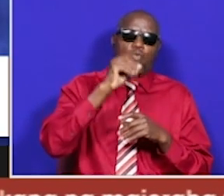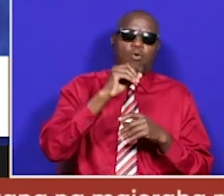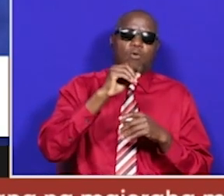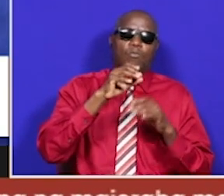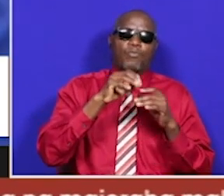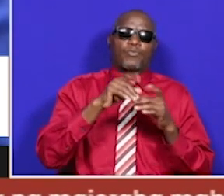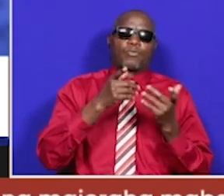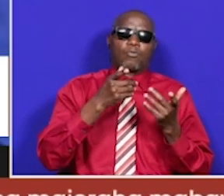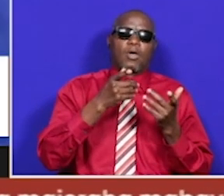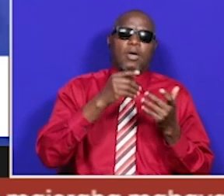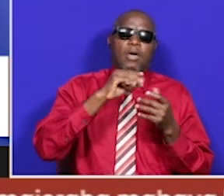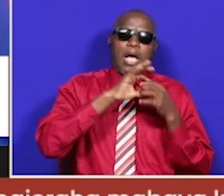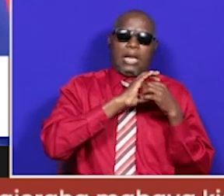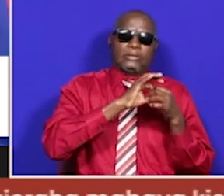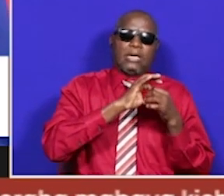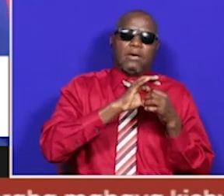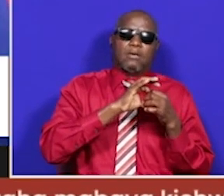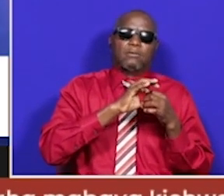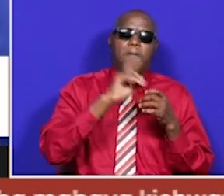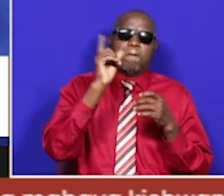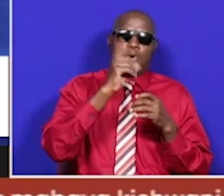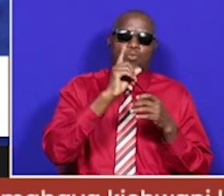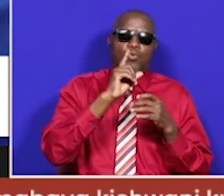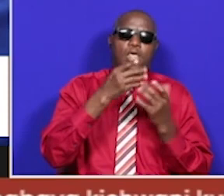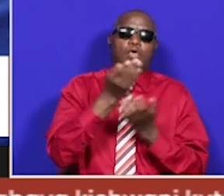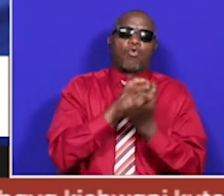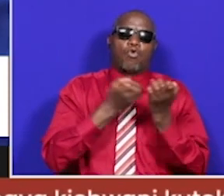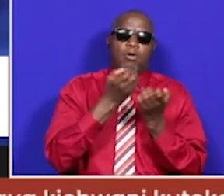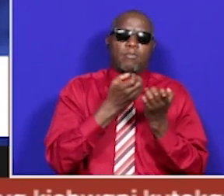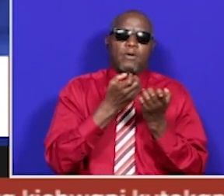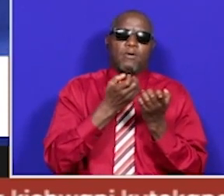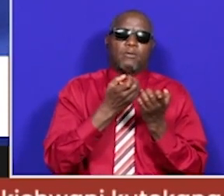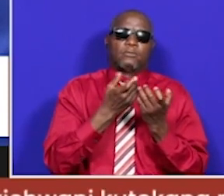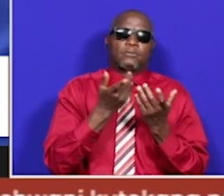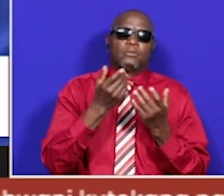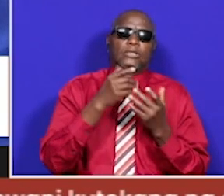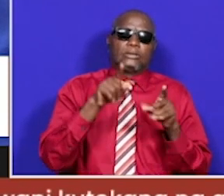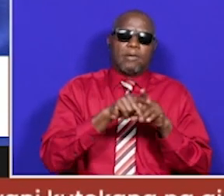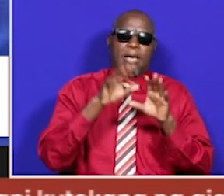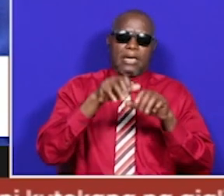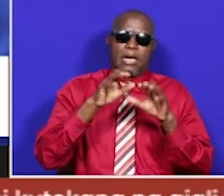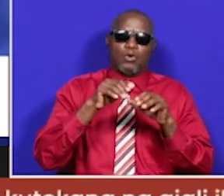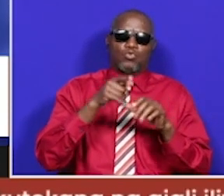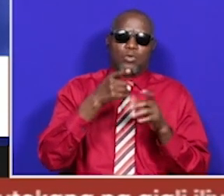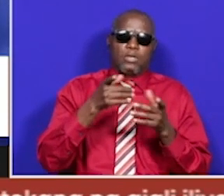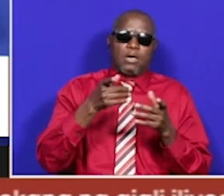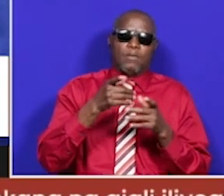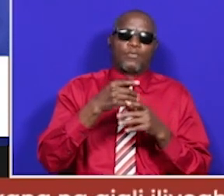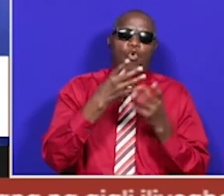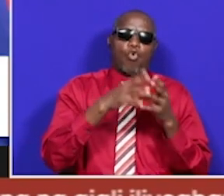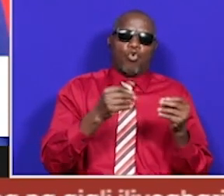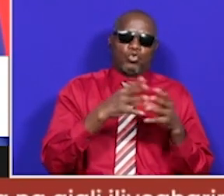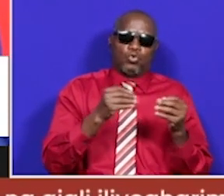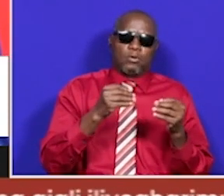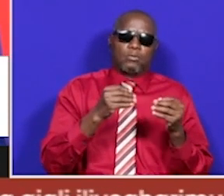area, on the lake, on tourism, and on agricultural value chains such as cotton, edible oils,